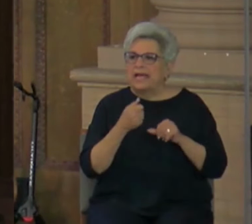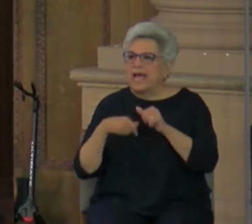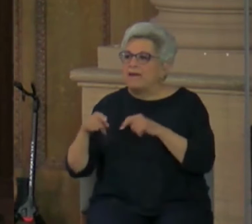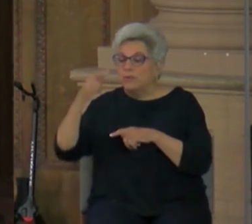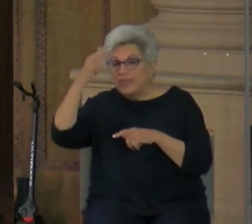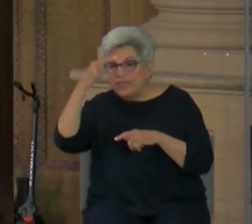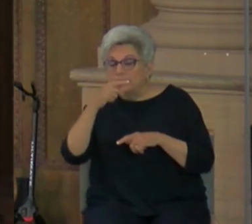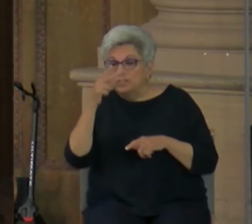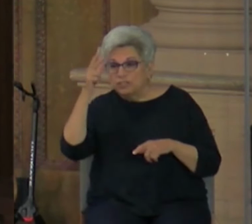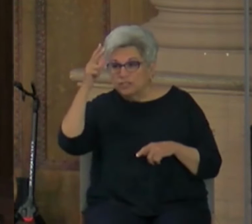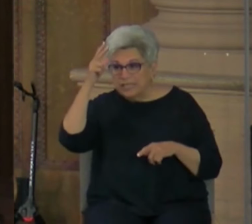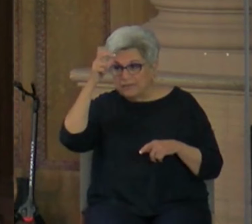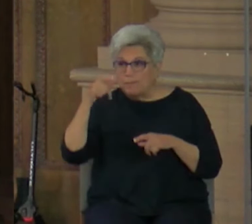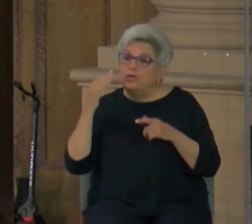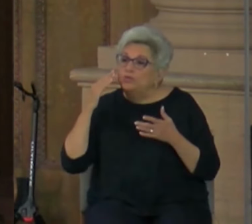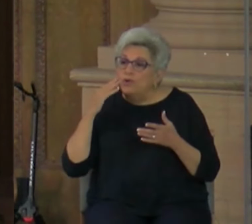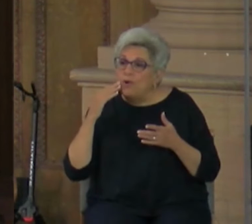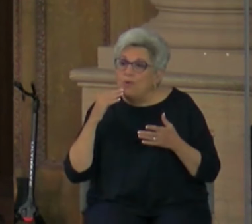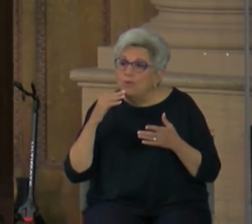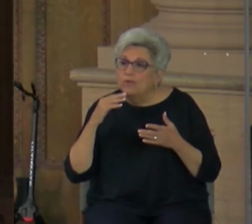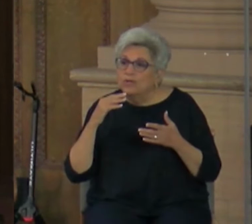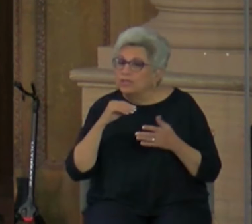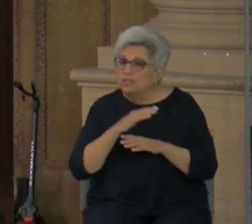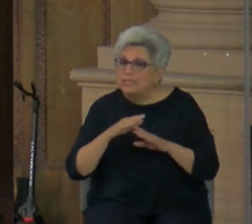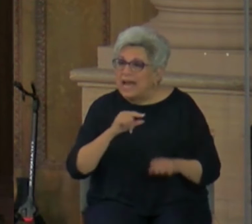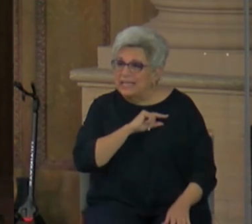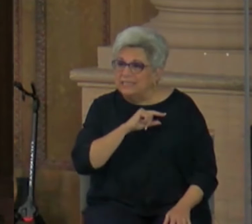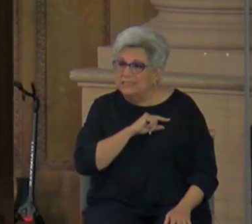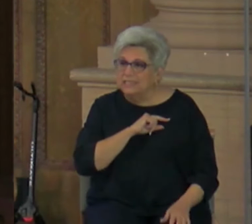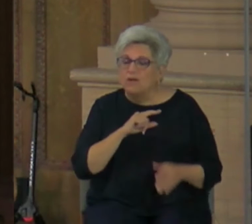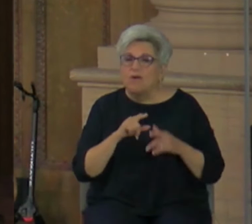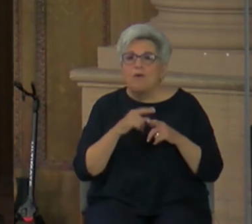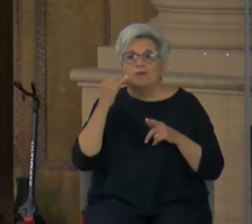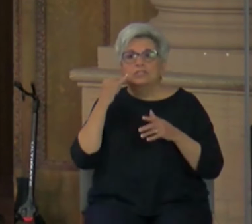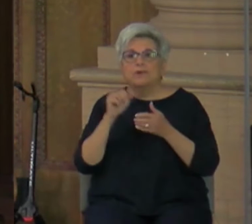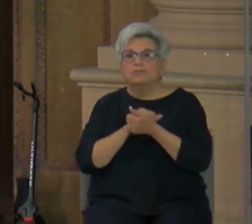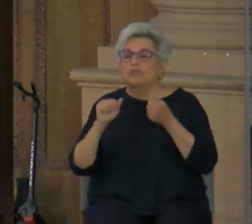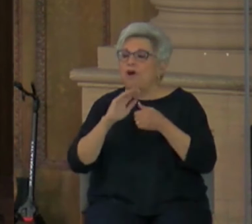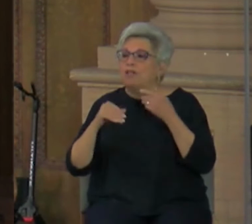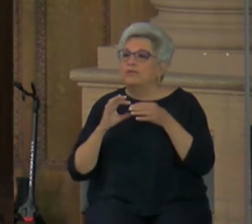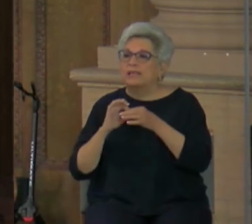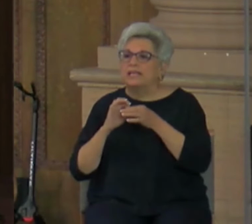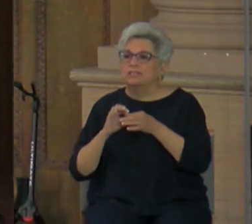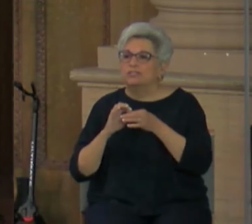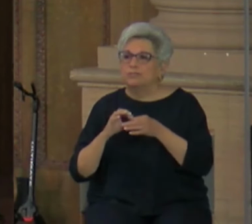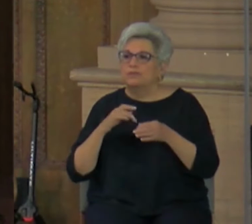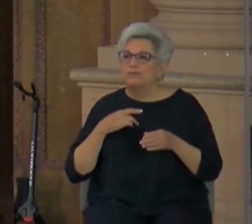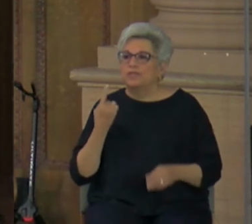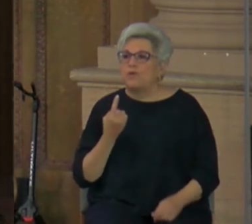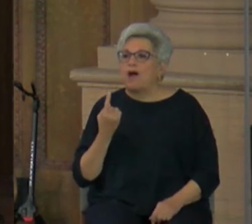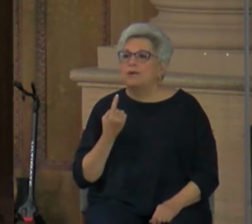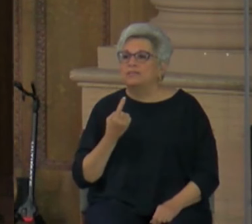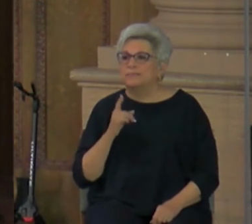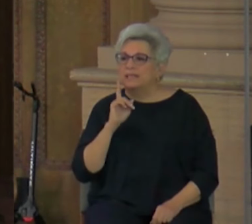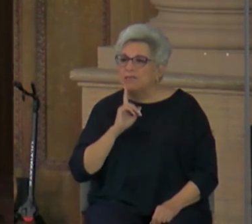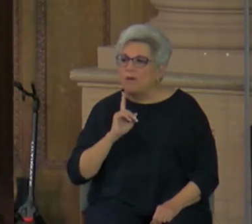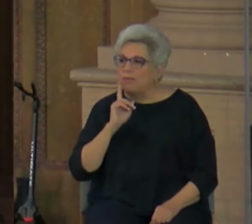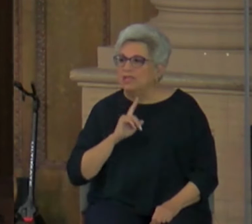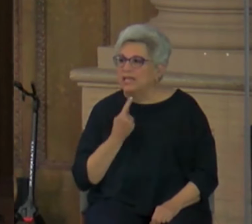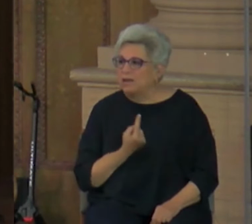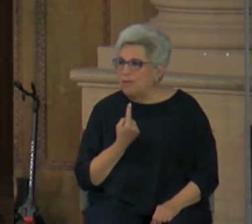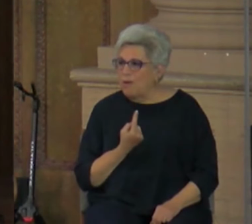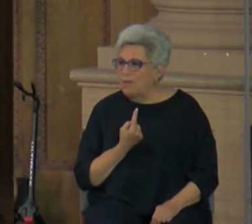evil and so that you've been isolated unjustly, or if you've ruined all of your relationships and you feel like you'll always be lonely and ruined,